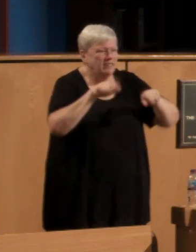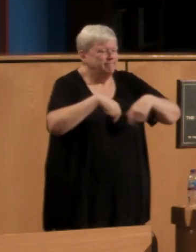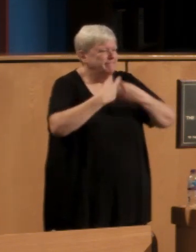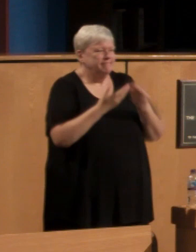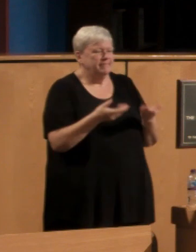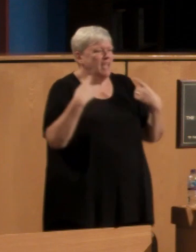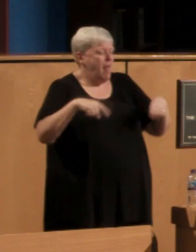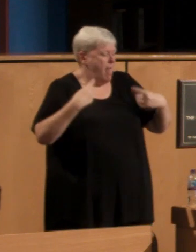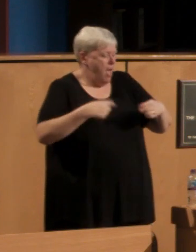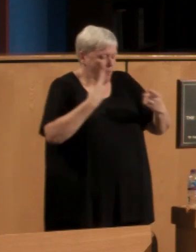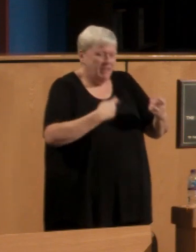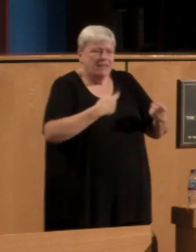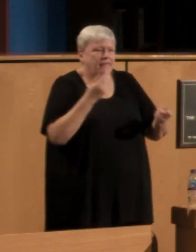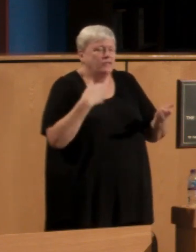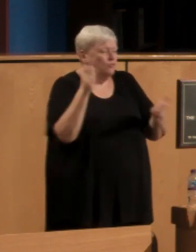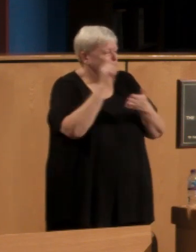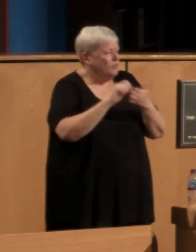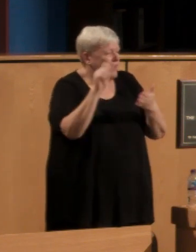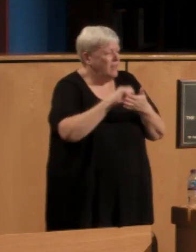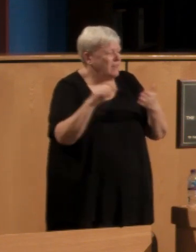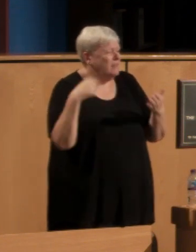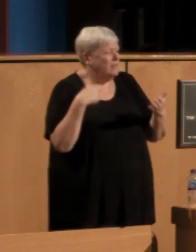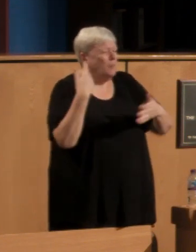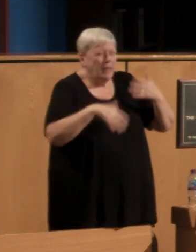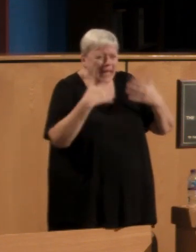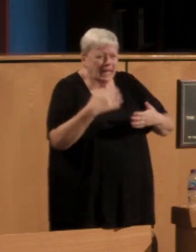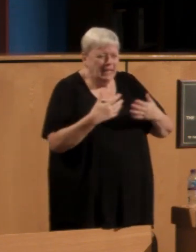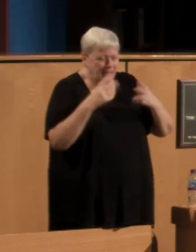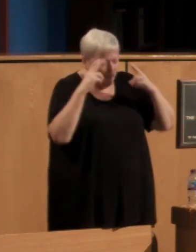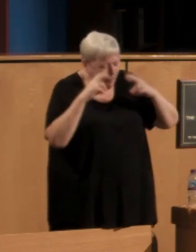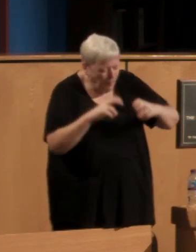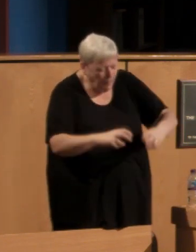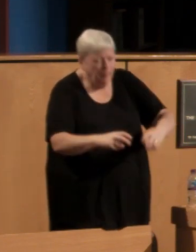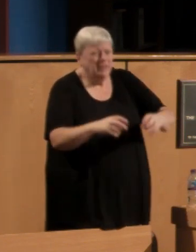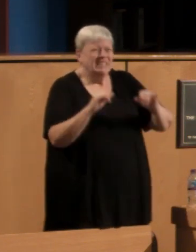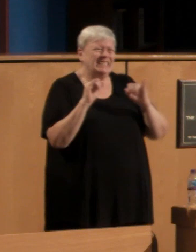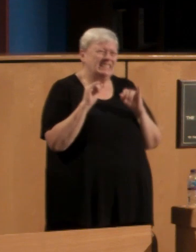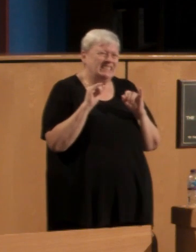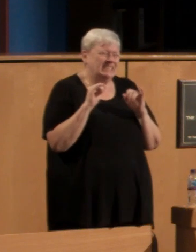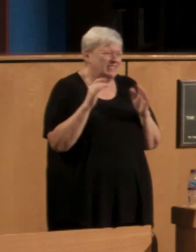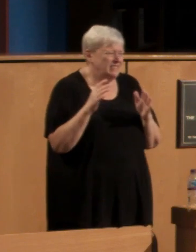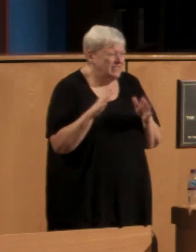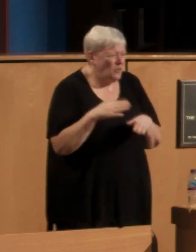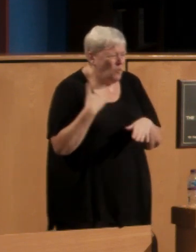it into the depths of it. So it's just something I very much admire.